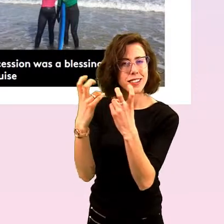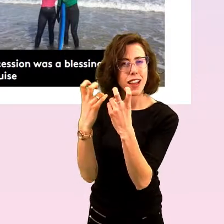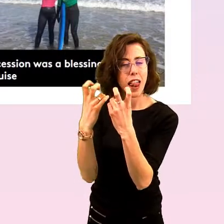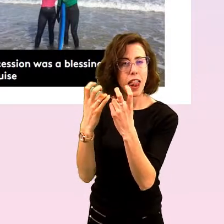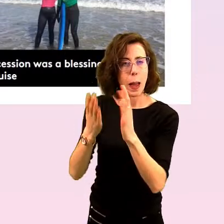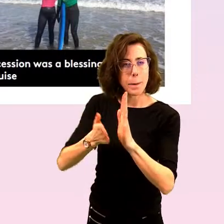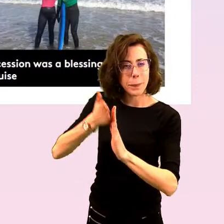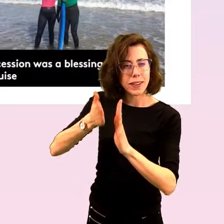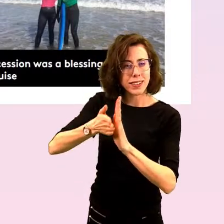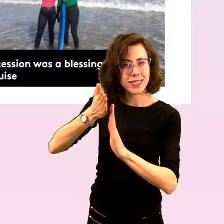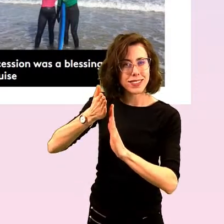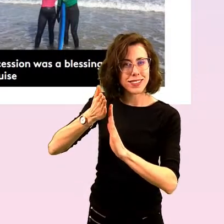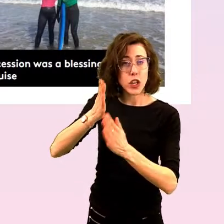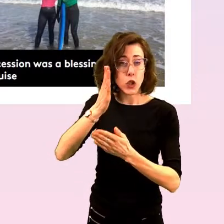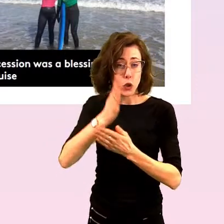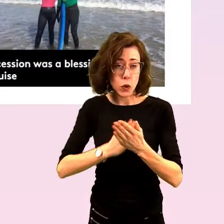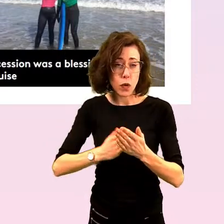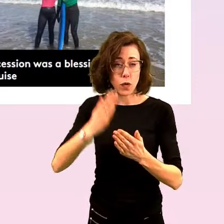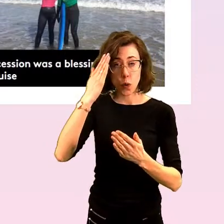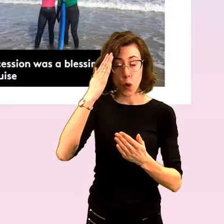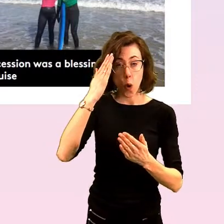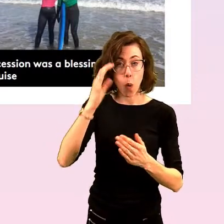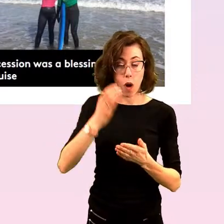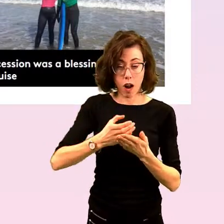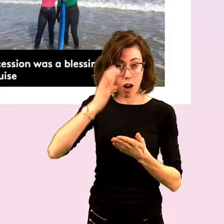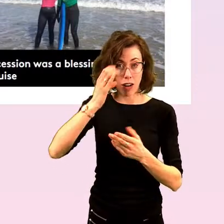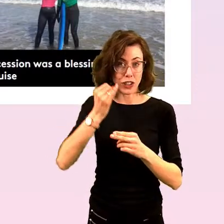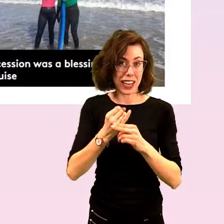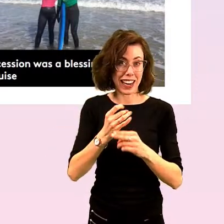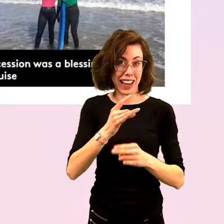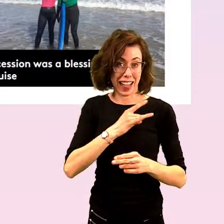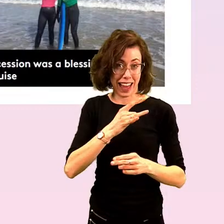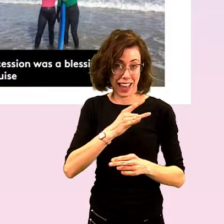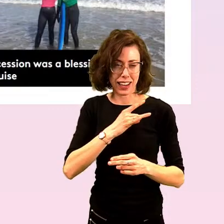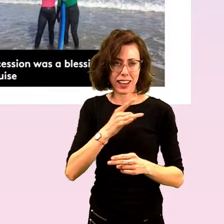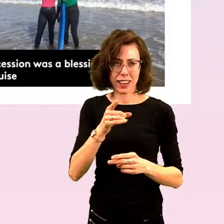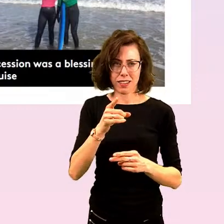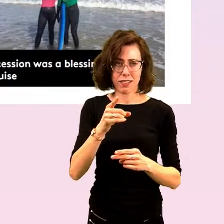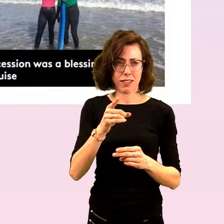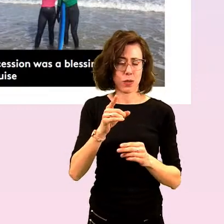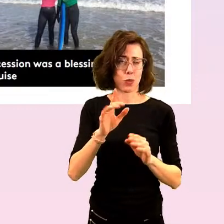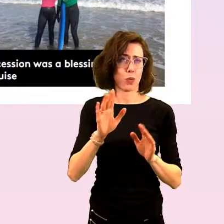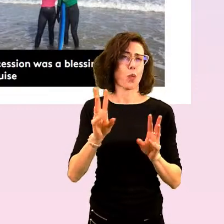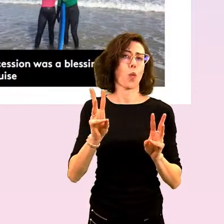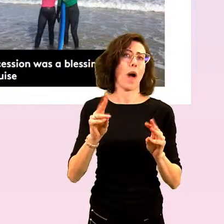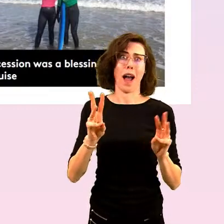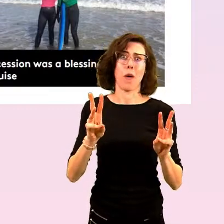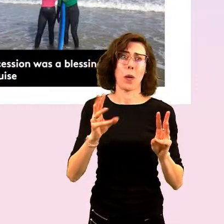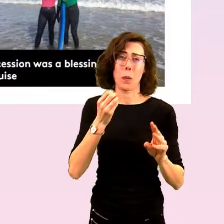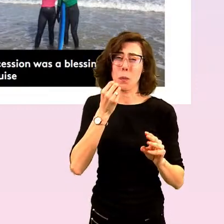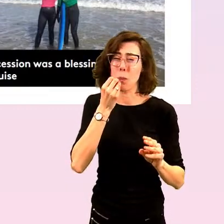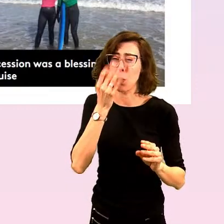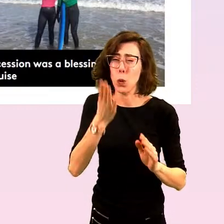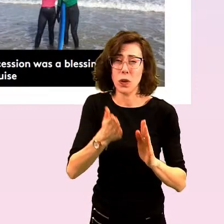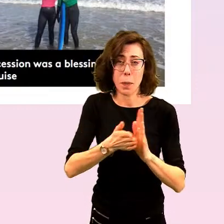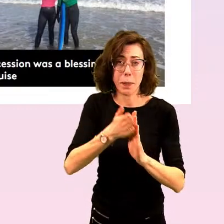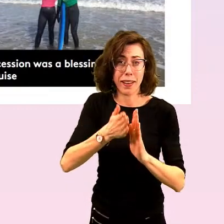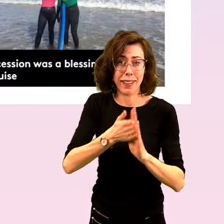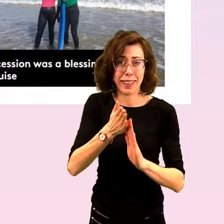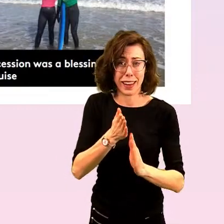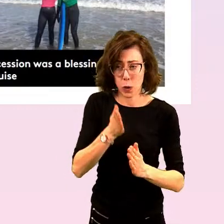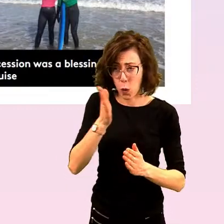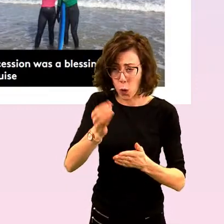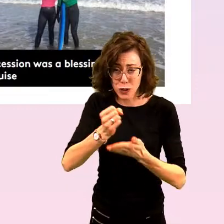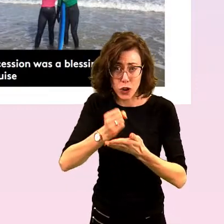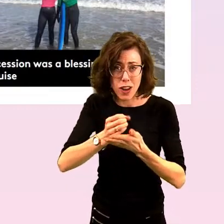Ormond College. Some of you might know it, in Kilkenny. I mean, what an amazing place to go to college in. I